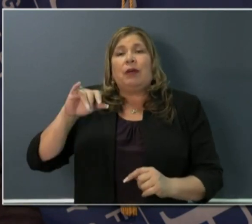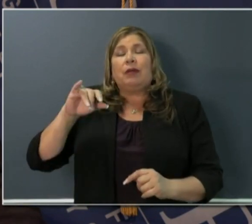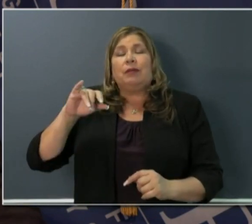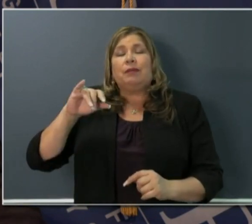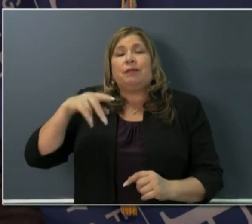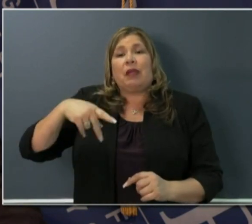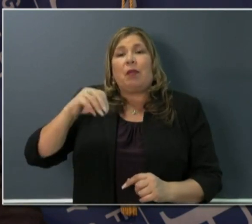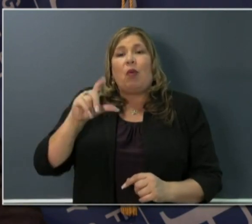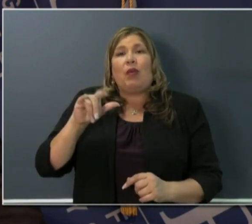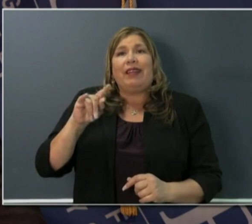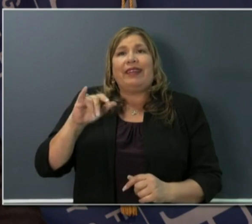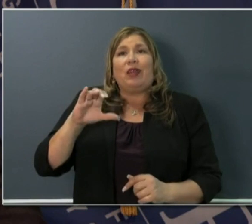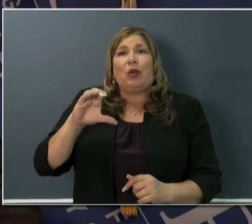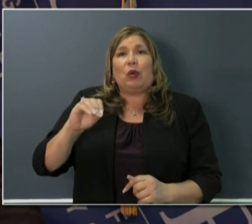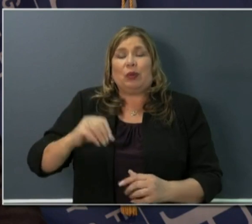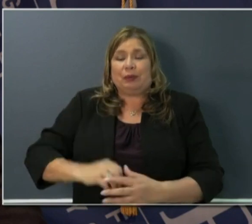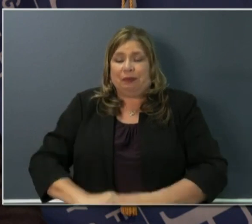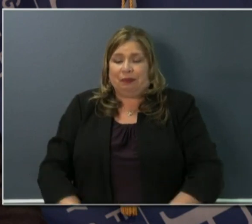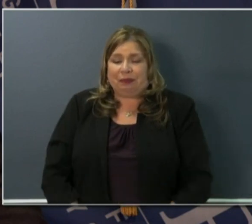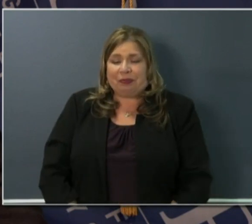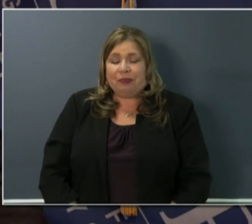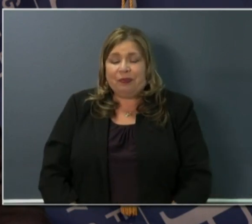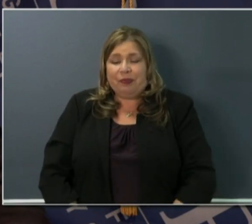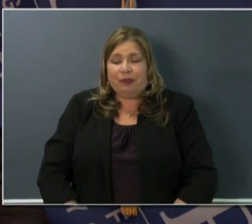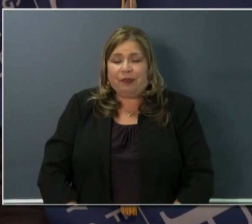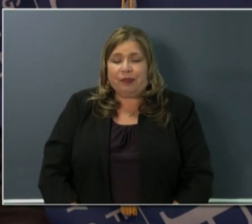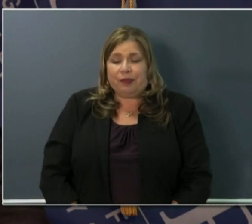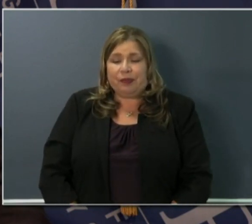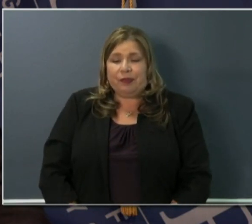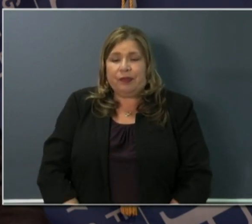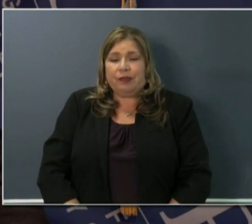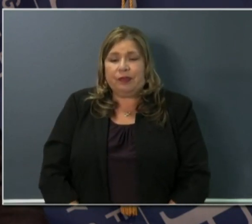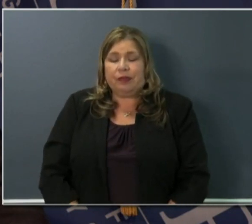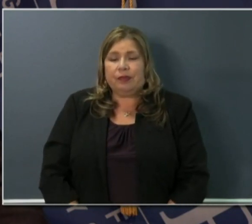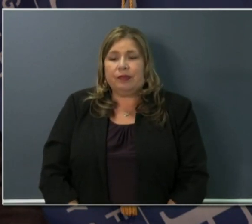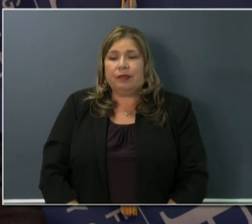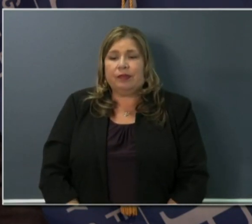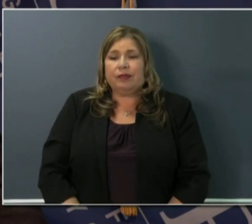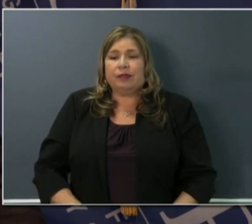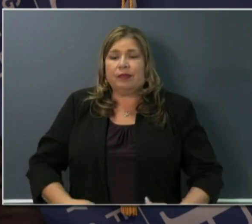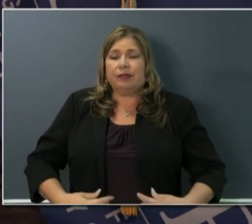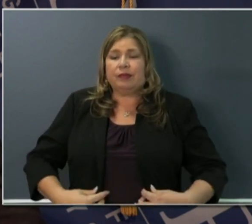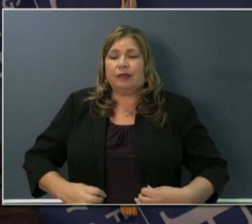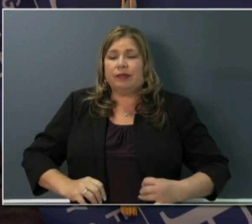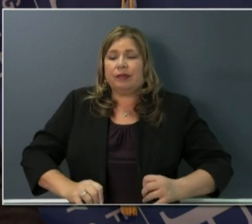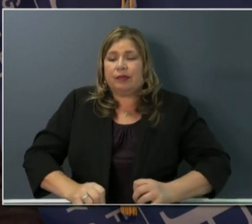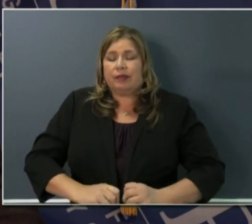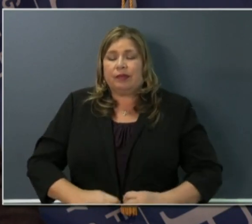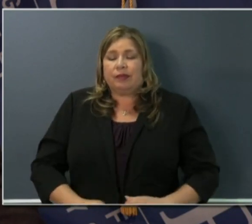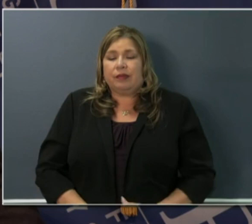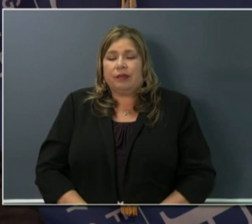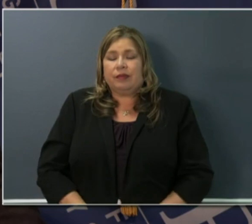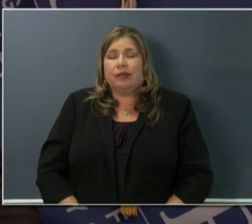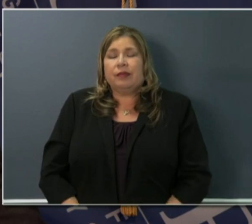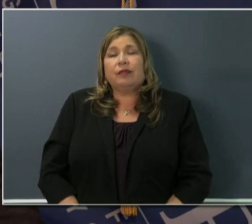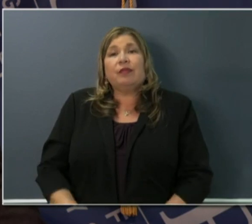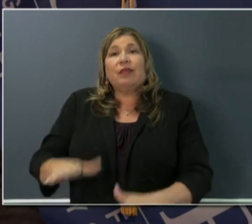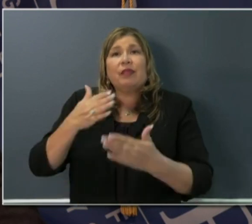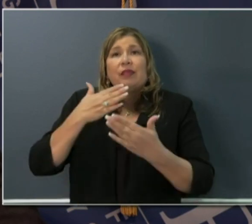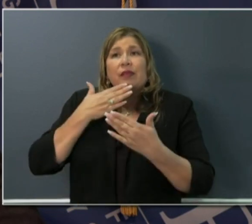Hey, Governor, thanks as always for talking to us. I just wanted to follow up on Hannah's question about school